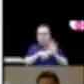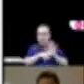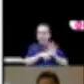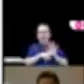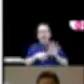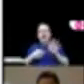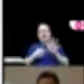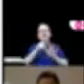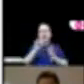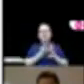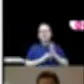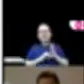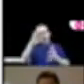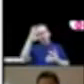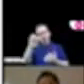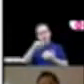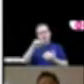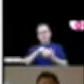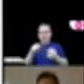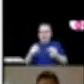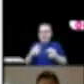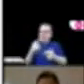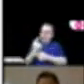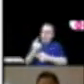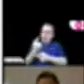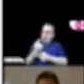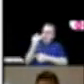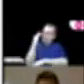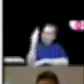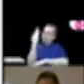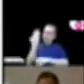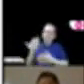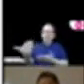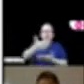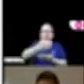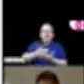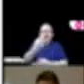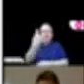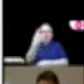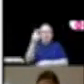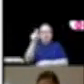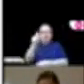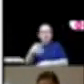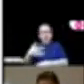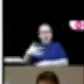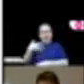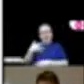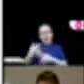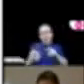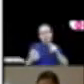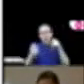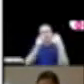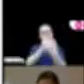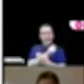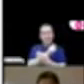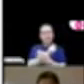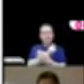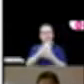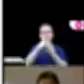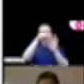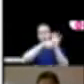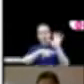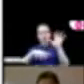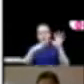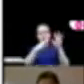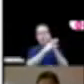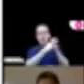seekers, remember this talk today, that you'll be saving somebody's life. You'll be changing some laws and